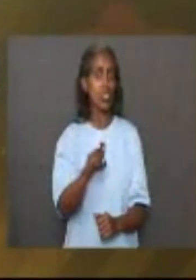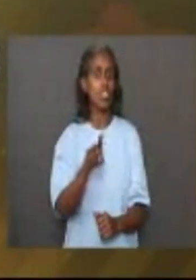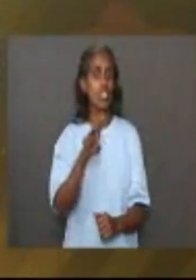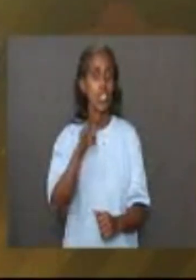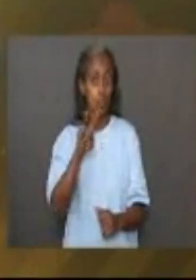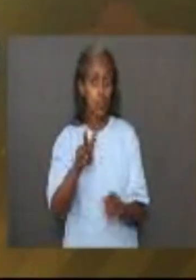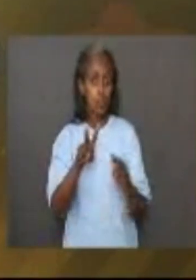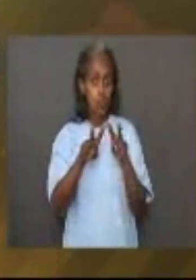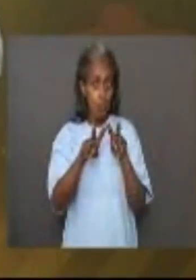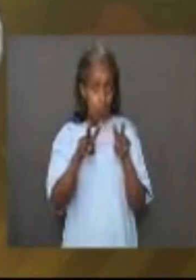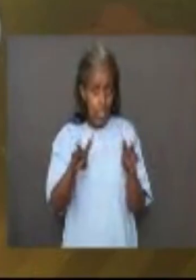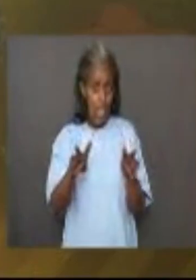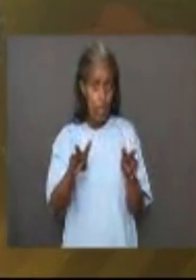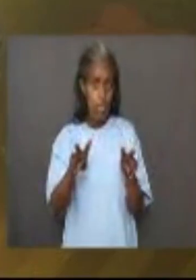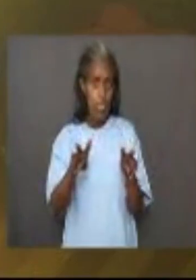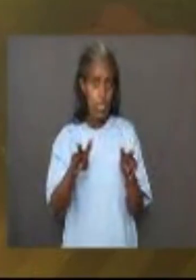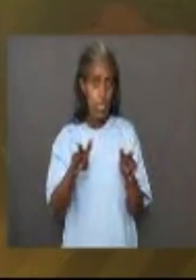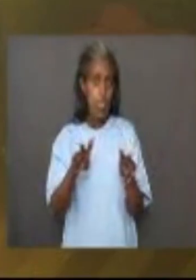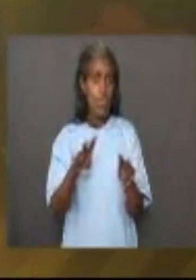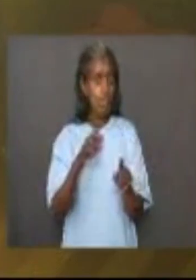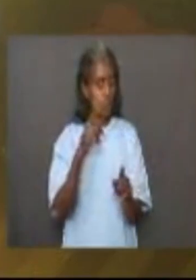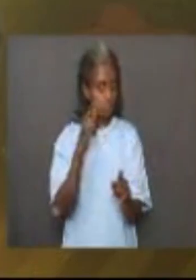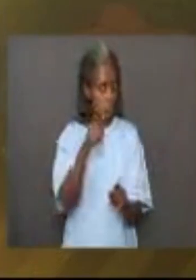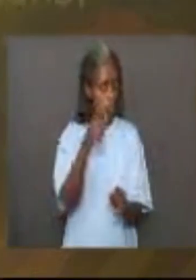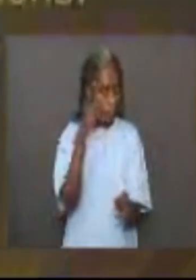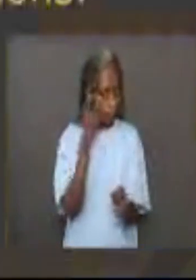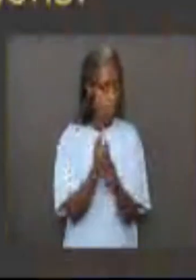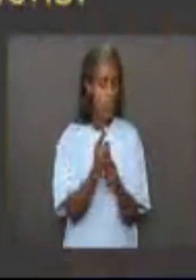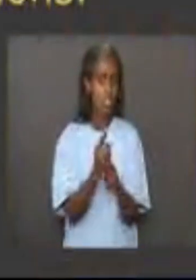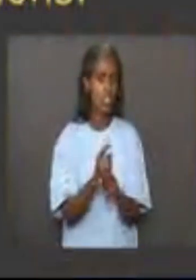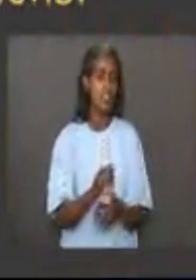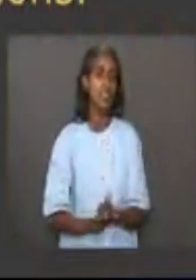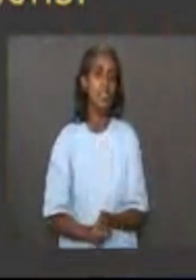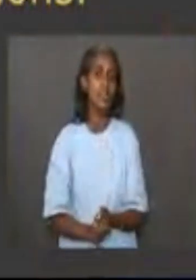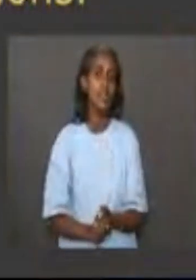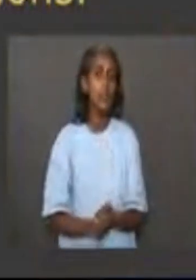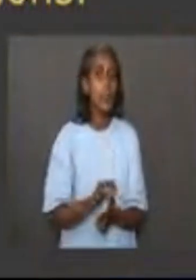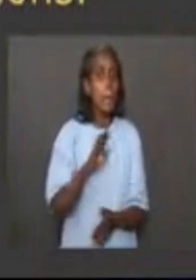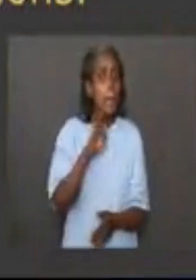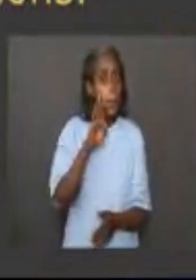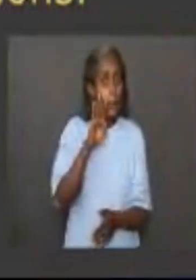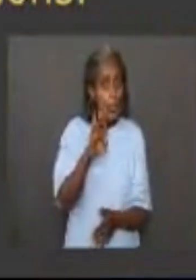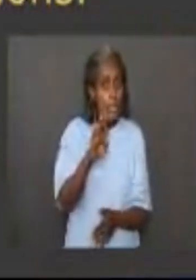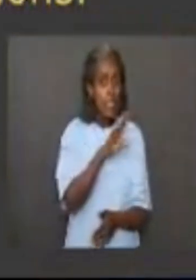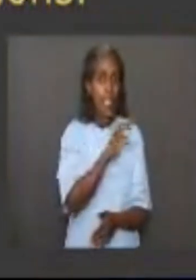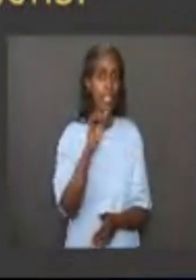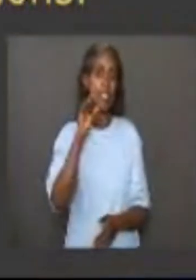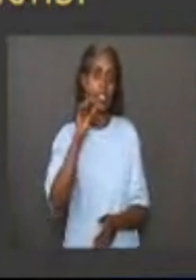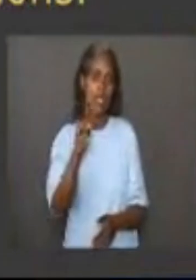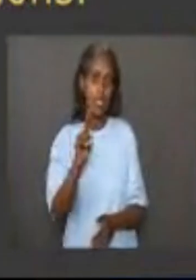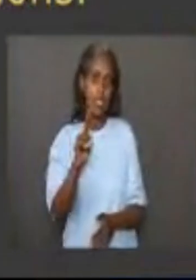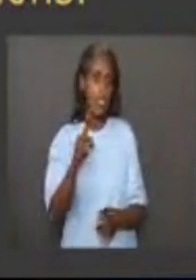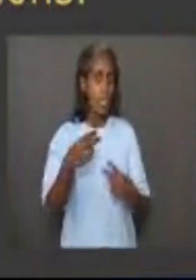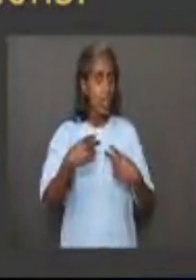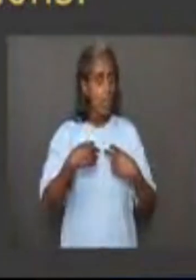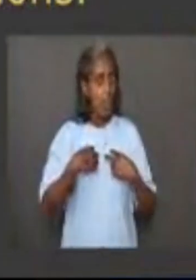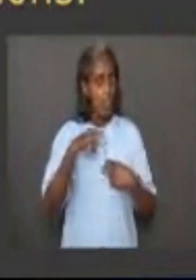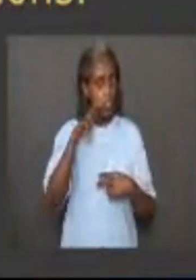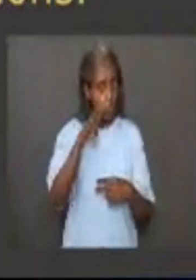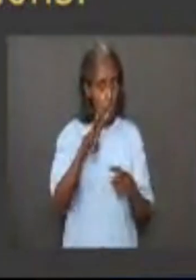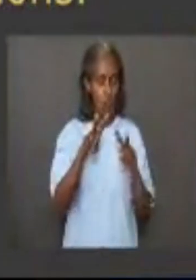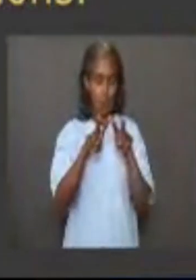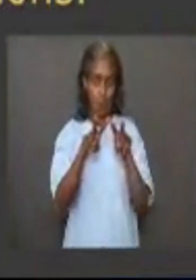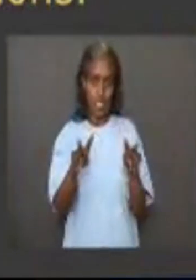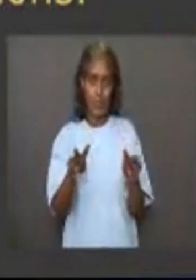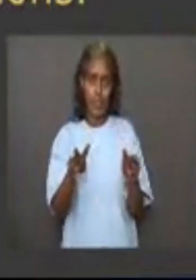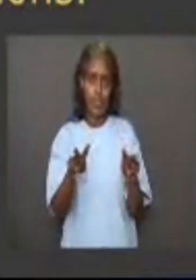two variables, you are correct. B and D have two